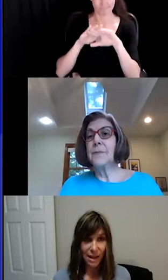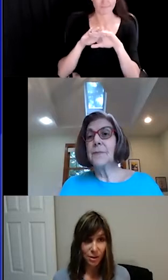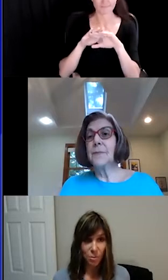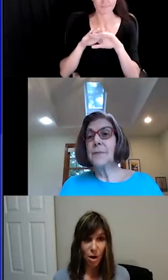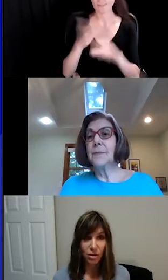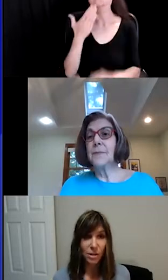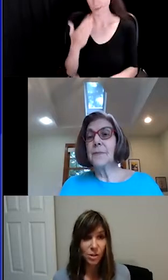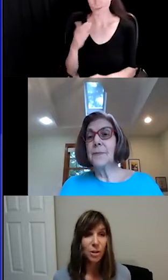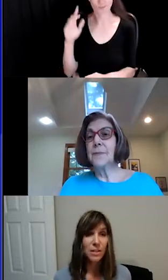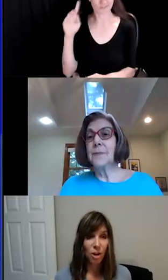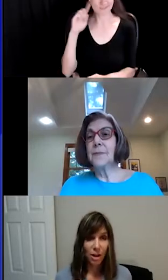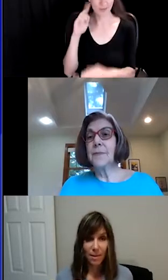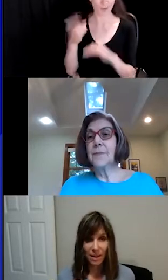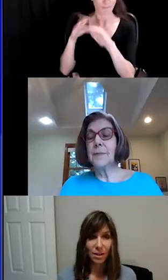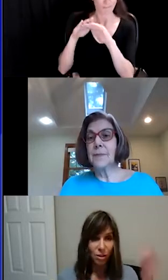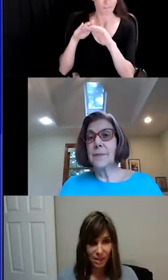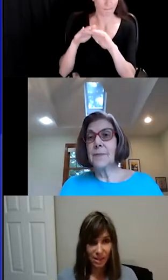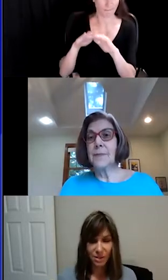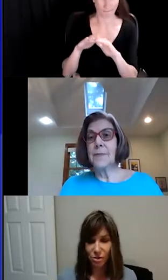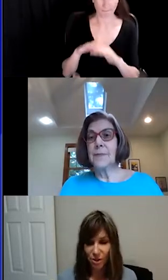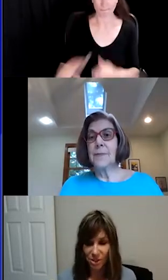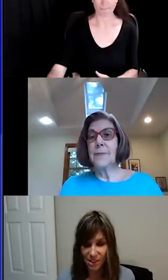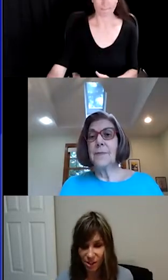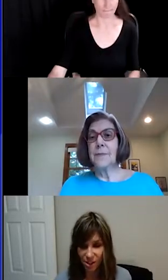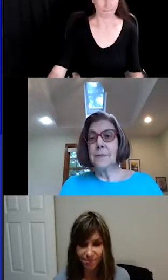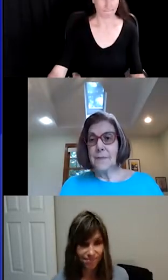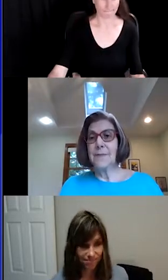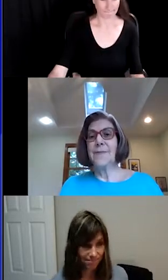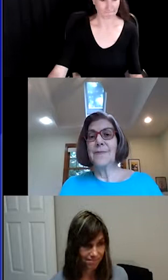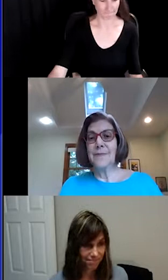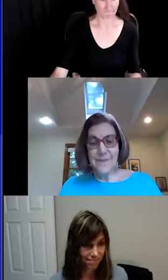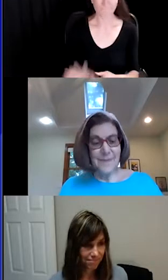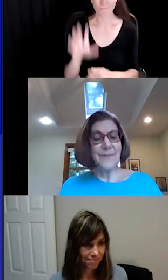services and that new model. And so we're going to be talking about that a little bit later during the presentation.